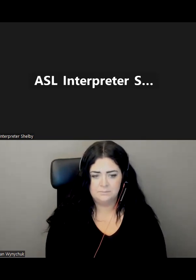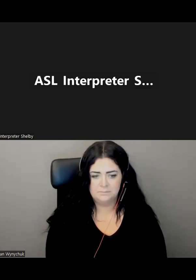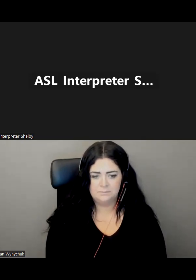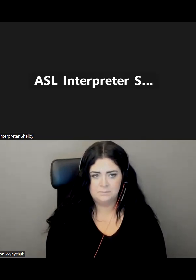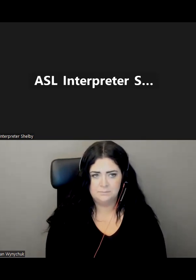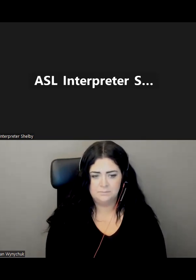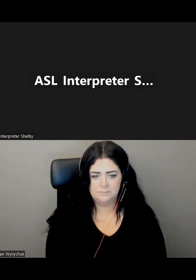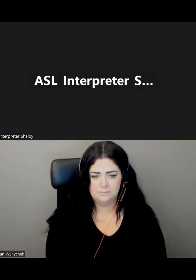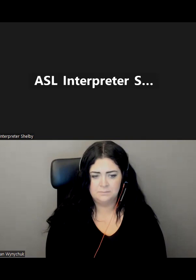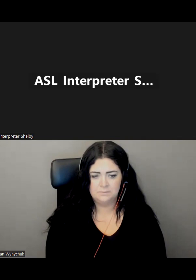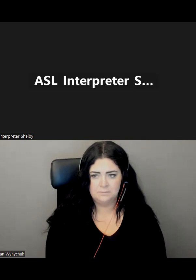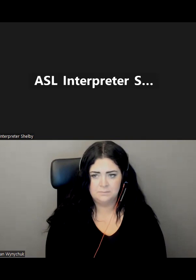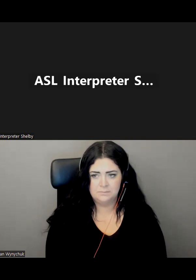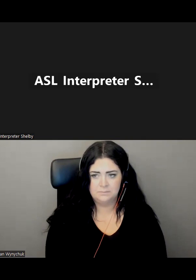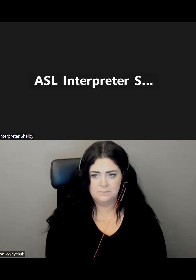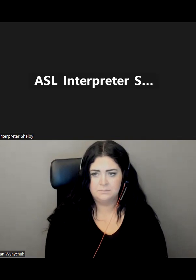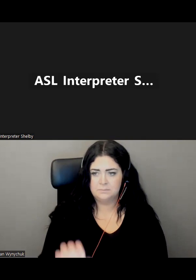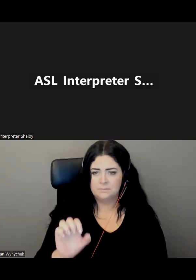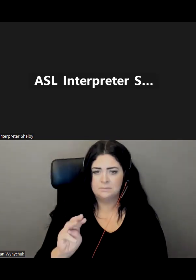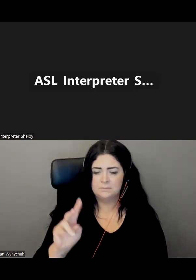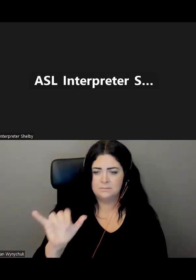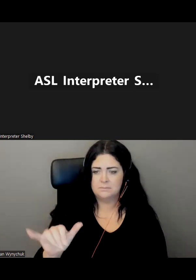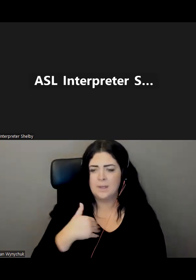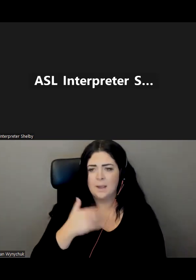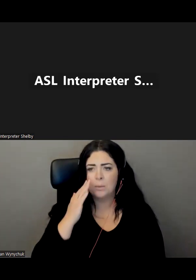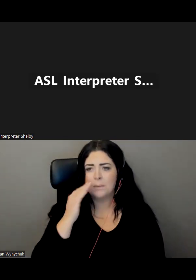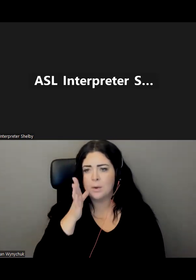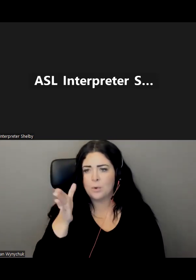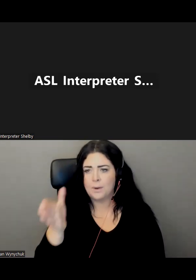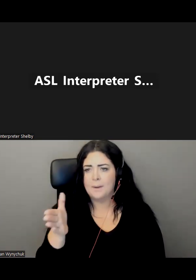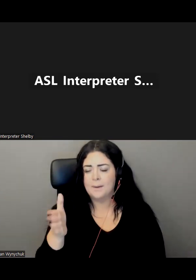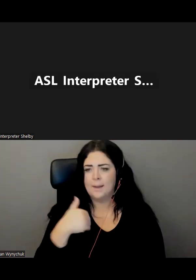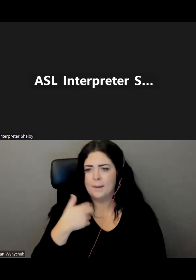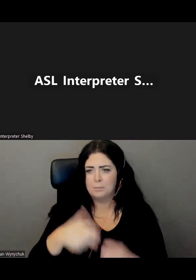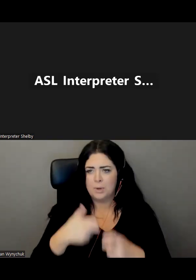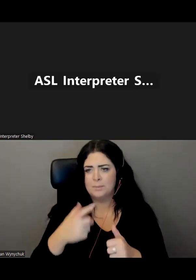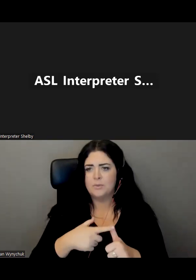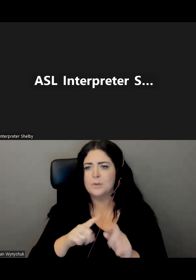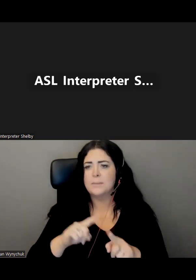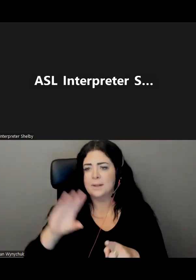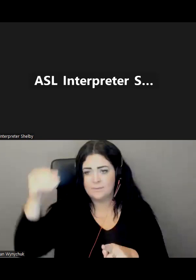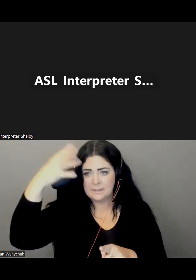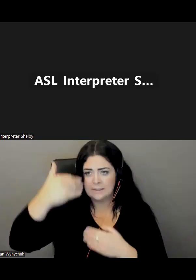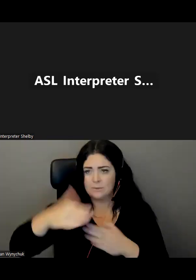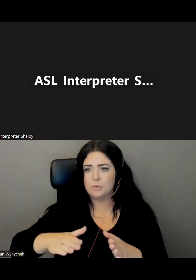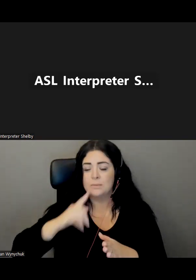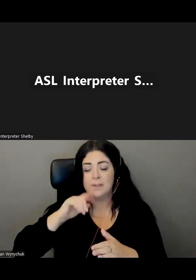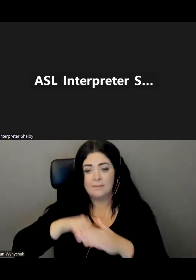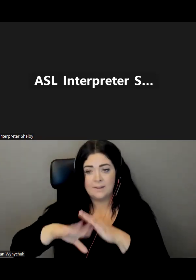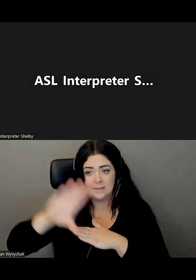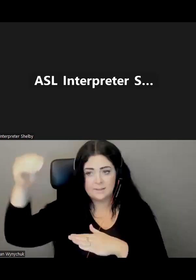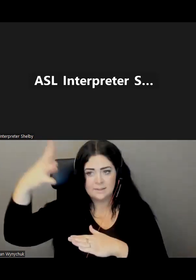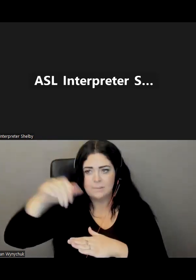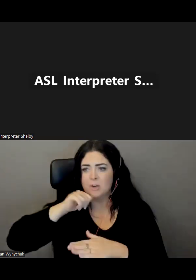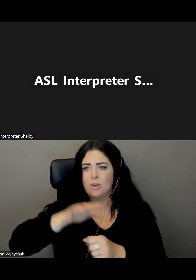my grandmother had a bit of trouble with it at the start, but make sure you water the plants heavily where they have access to so much sun, but not getting kind